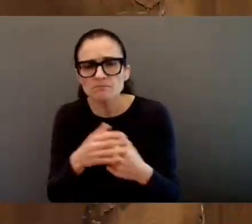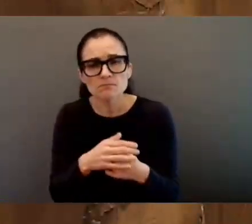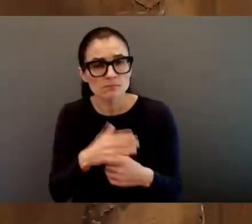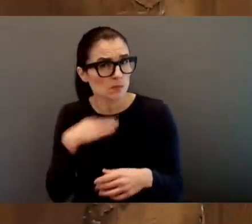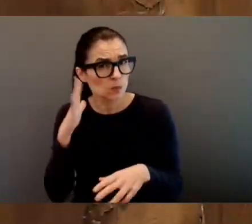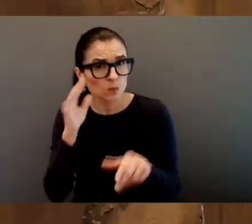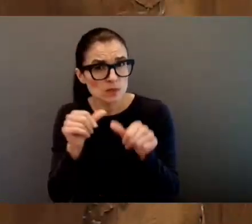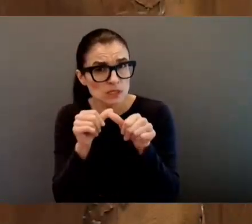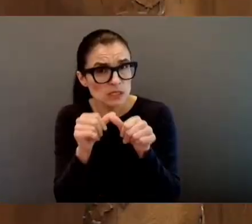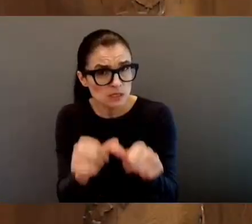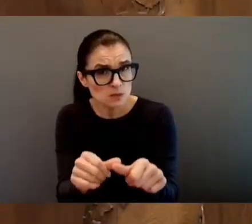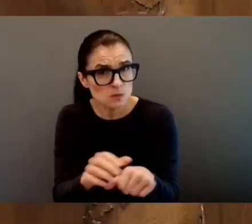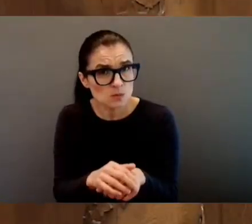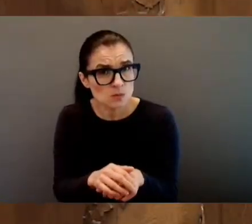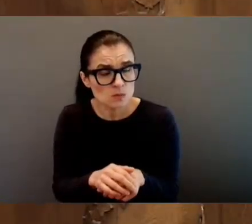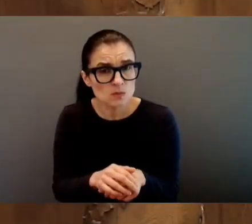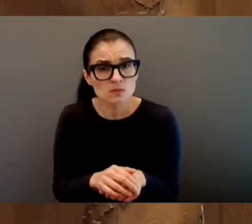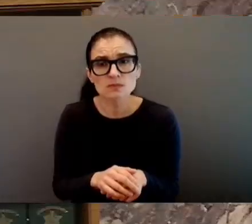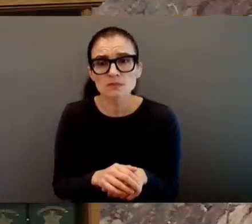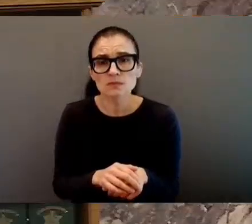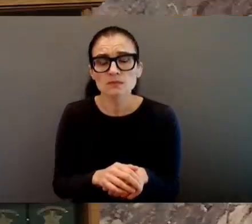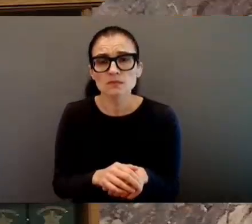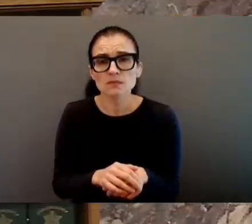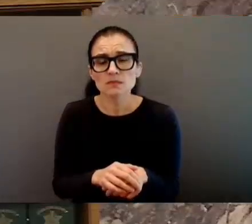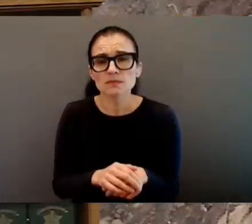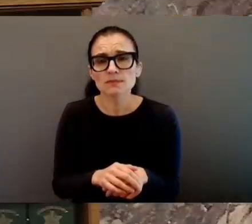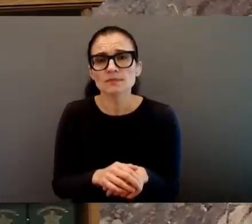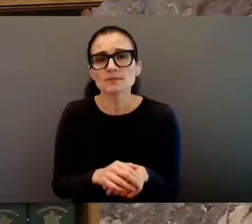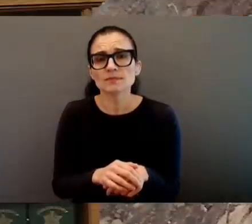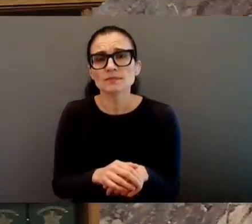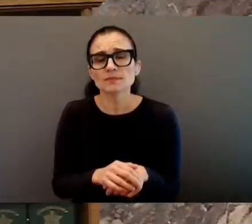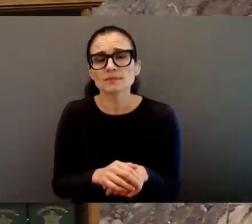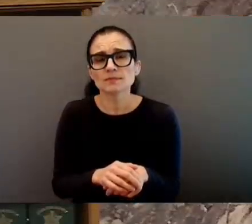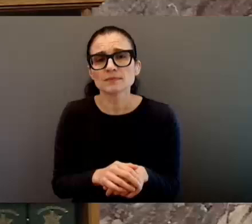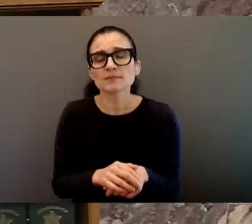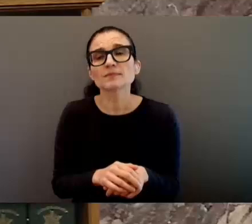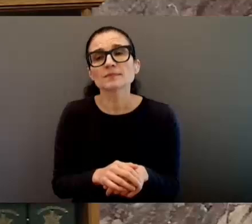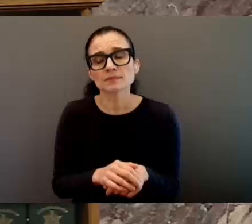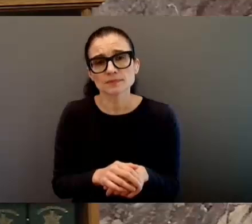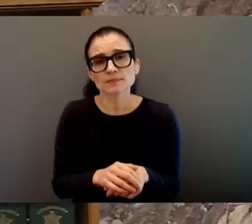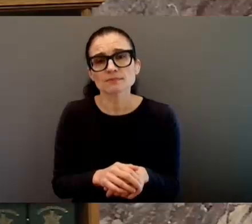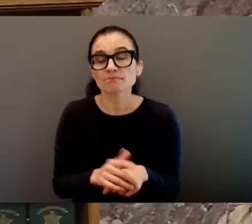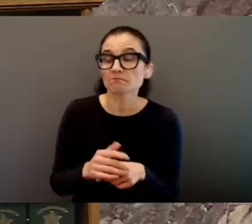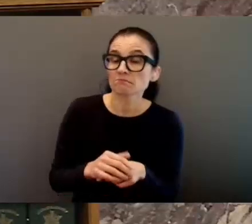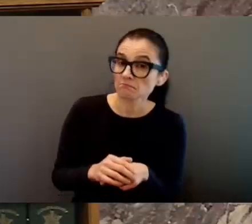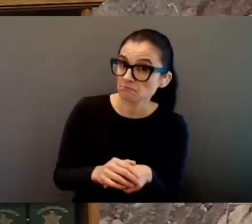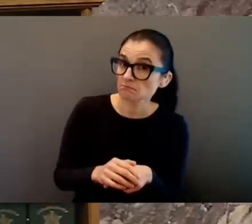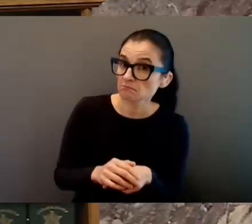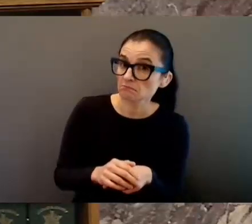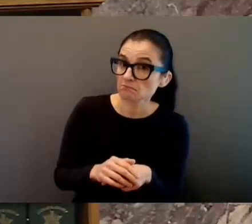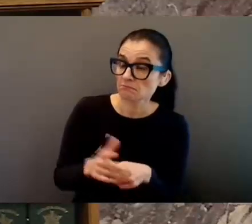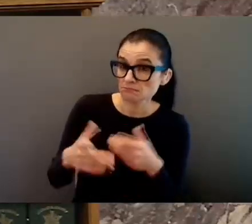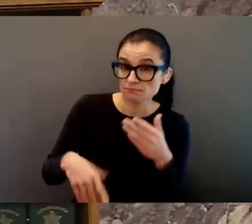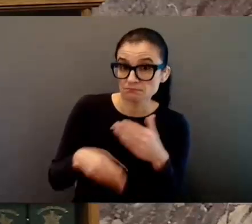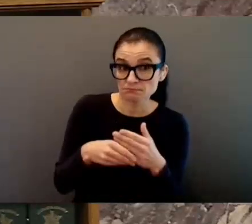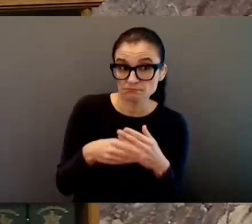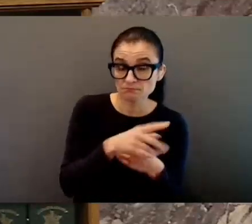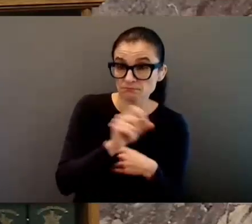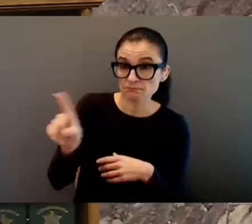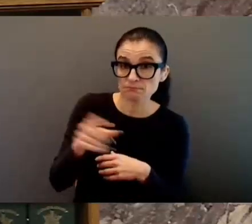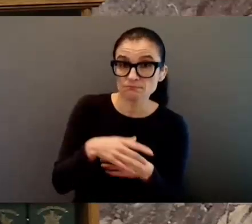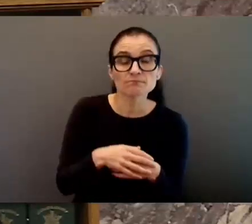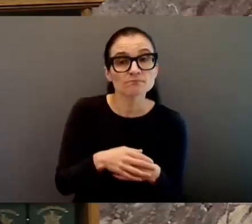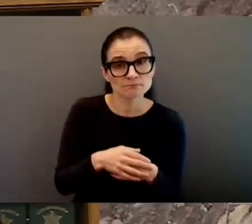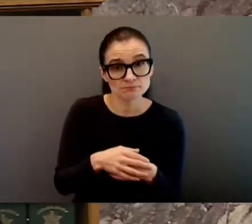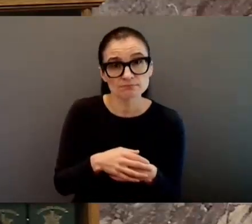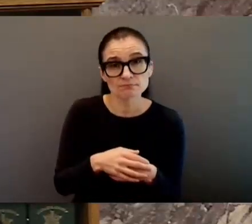Official Opposition, supplemental. Sure. Thank you, Mr. Speaker. Well, I find it interesting considering the legal advice that goes to Cabinet comes from her ministry and